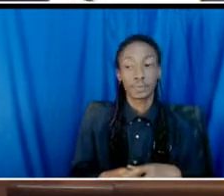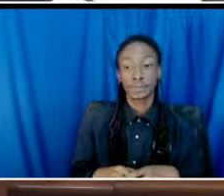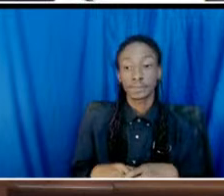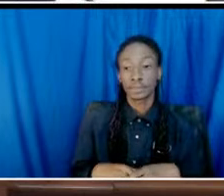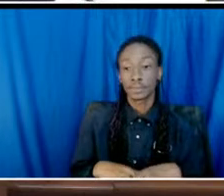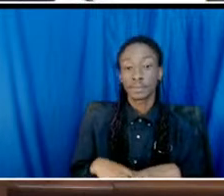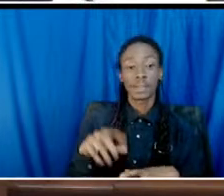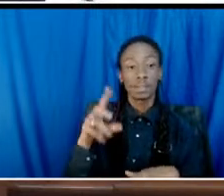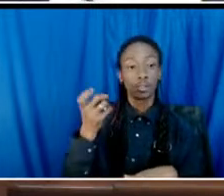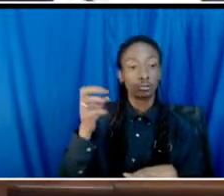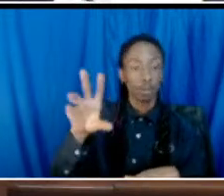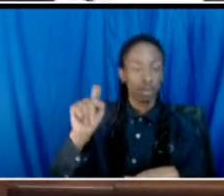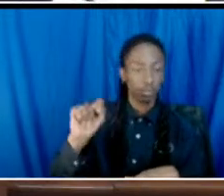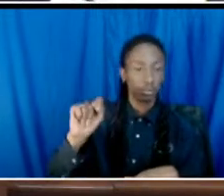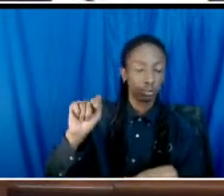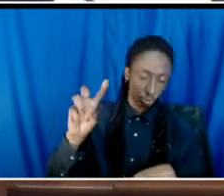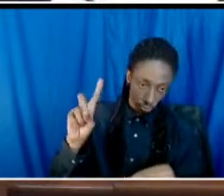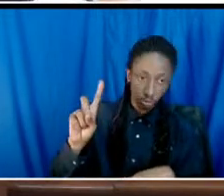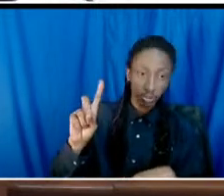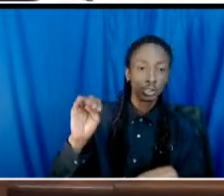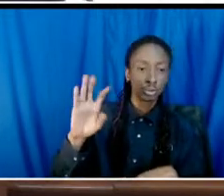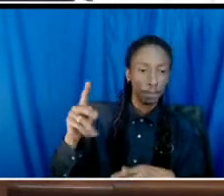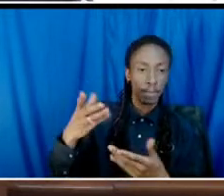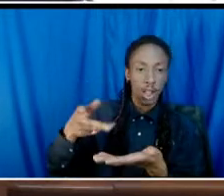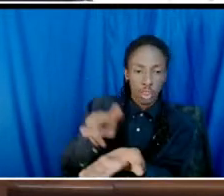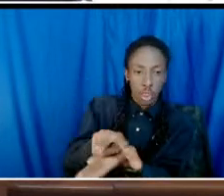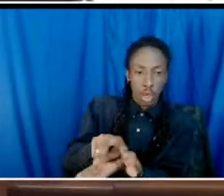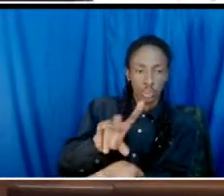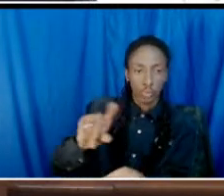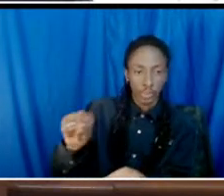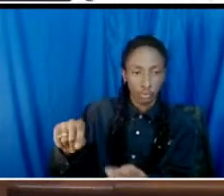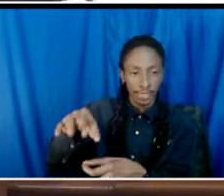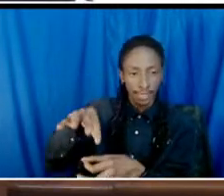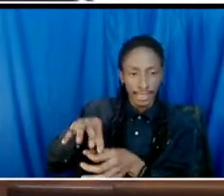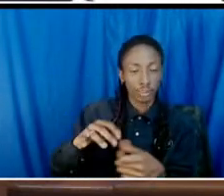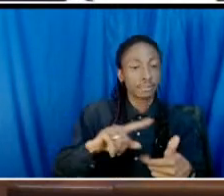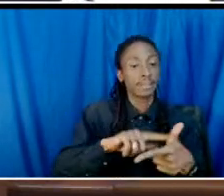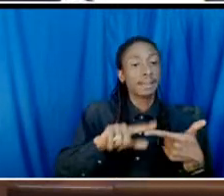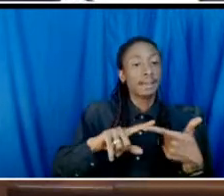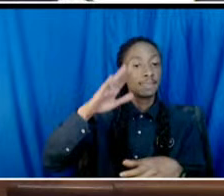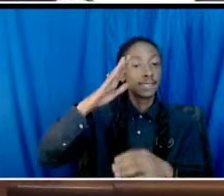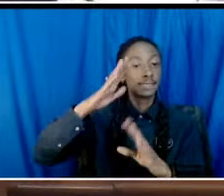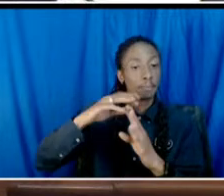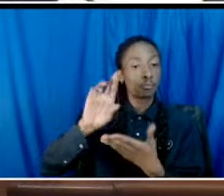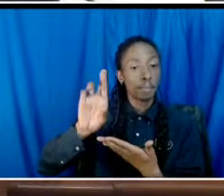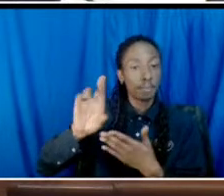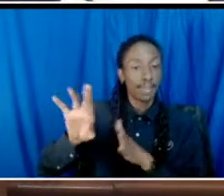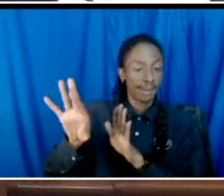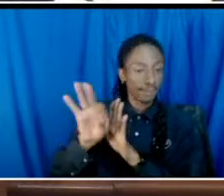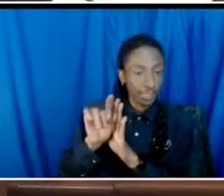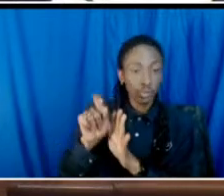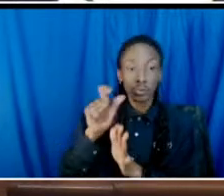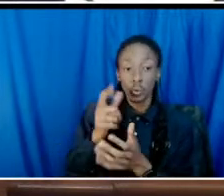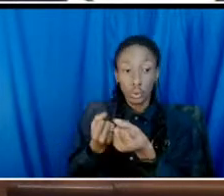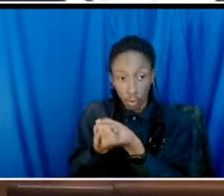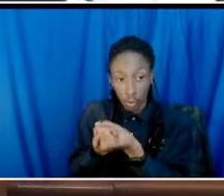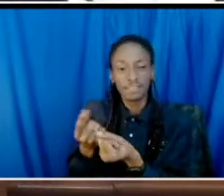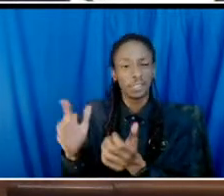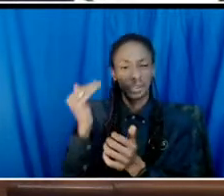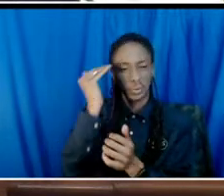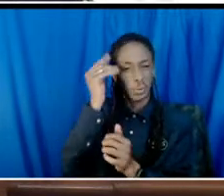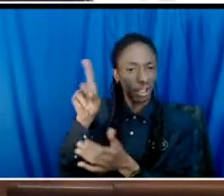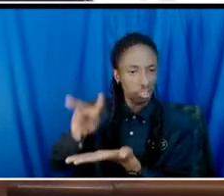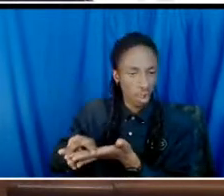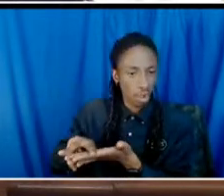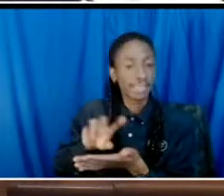Trump lost the 2020 election. Top Republican officials who supported Trump knew that he lost and